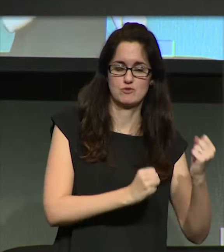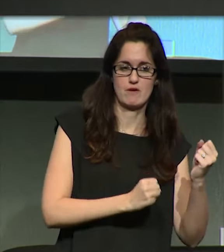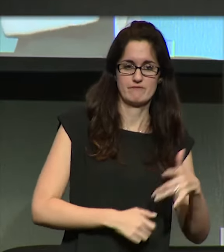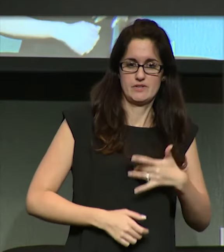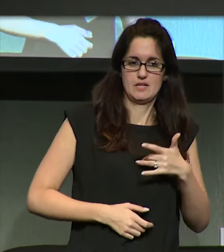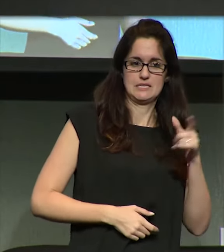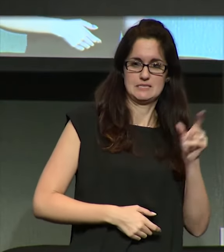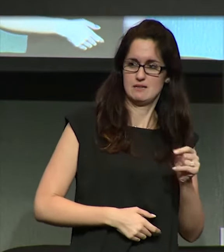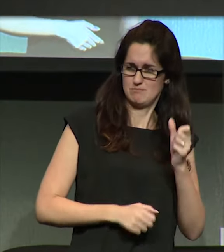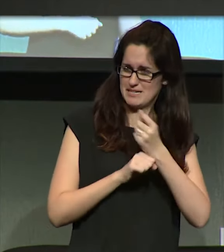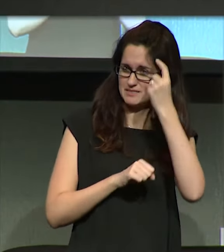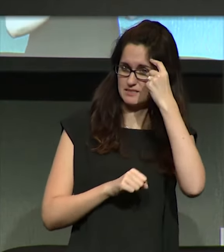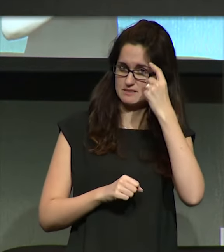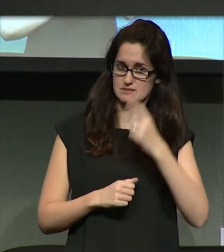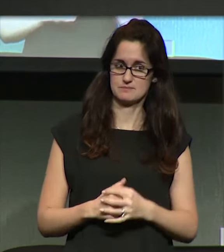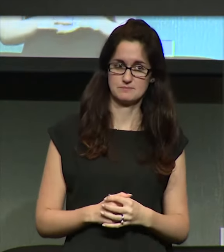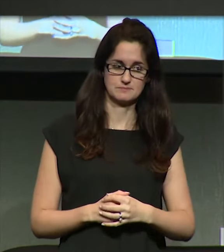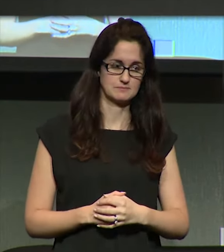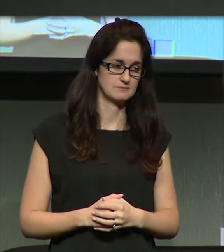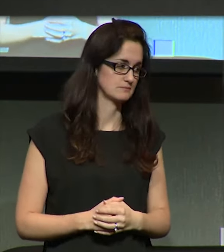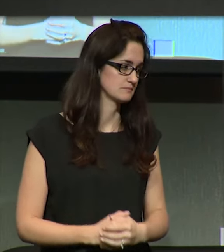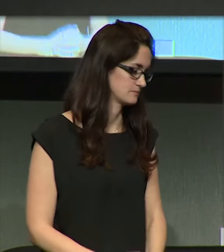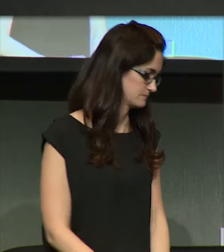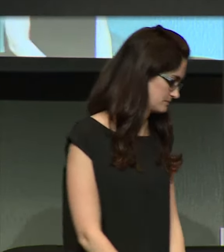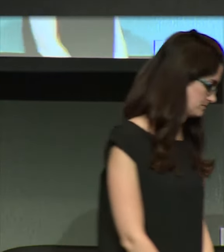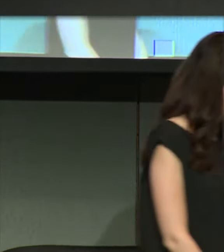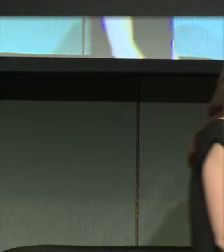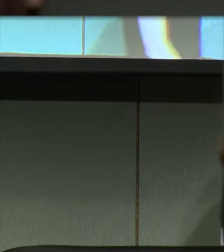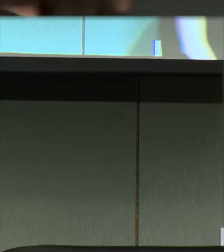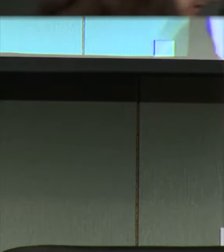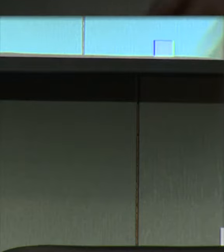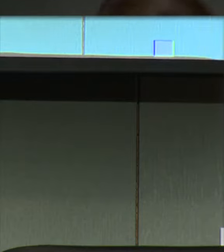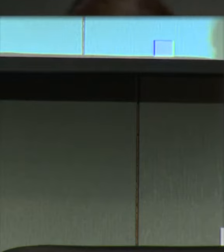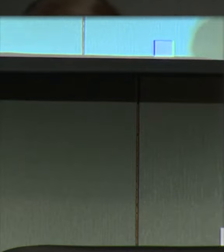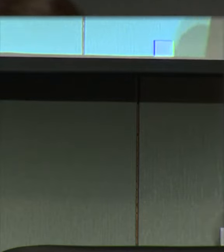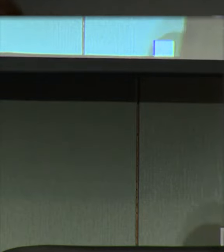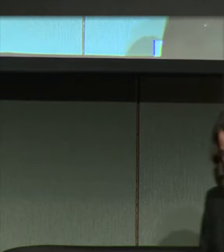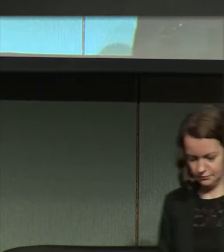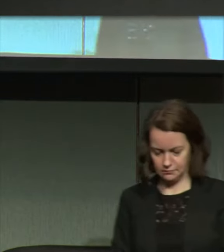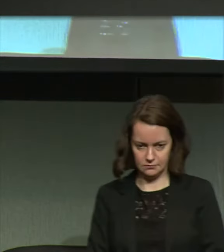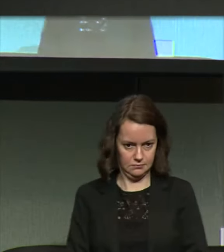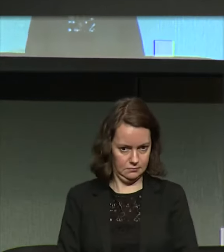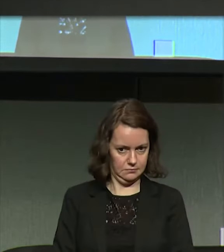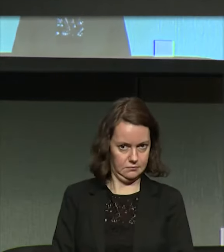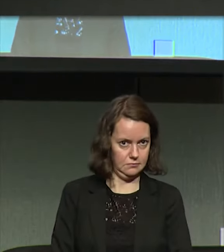Does that make sense? When I'm at home and I'm in that gorgeous Burnett River